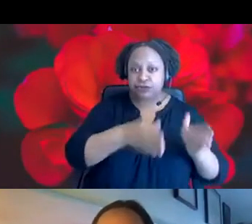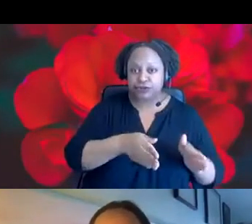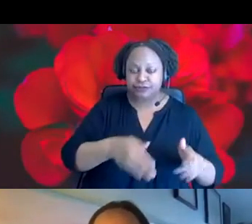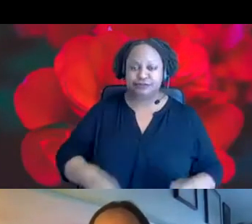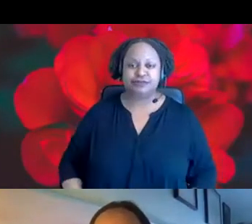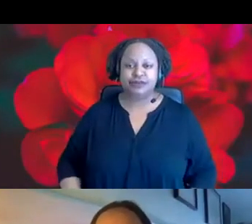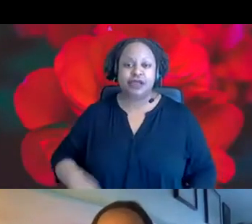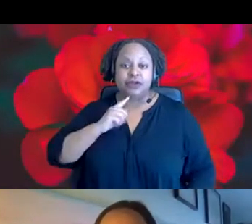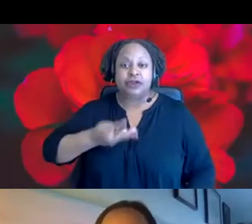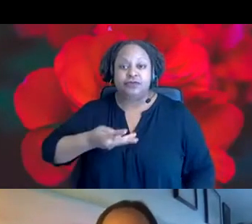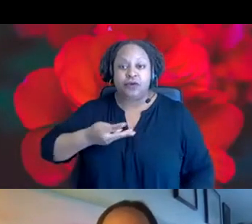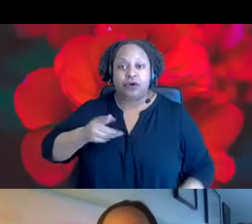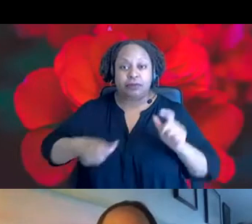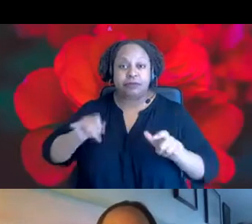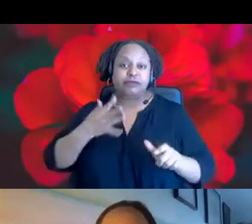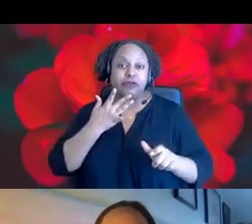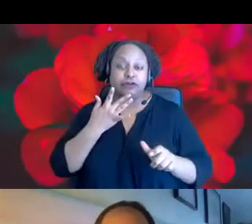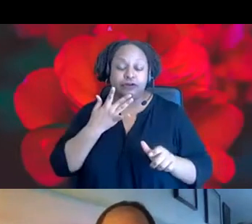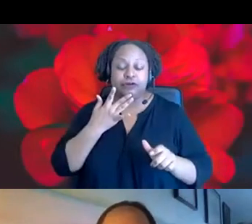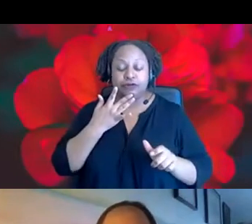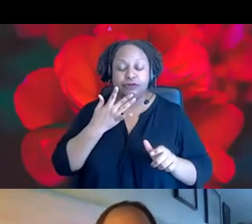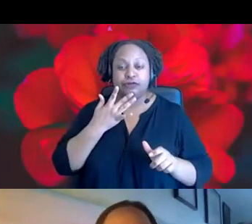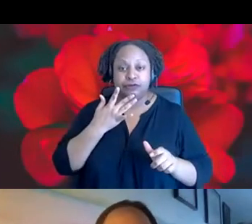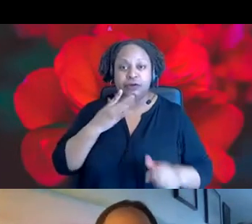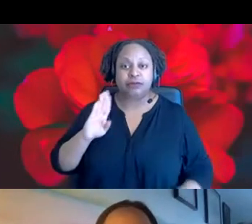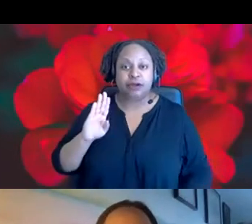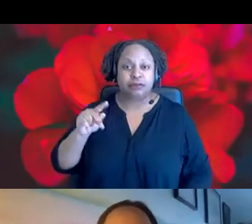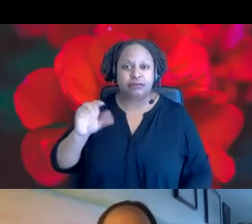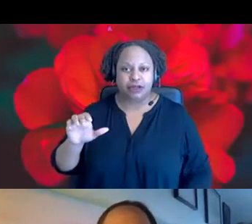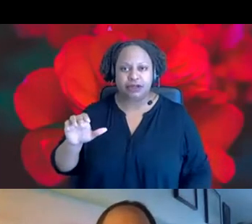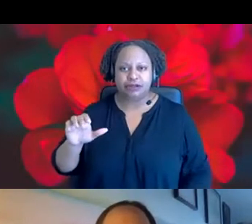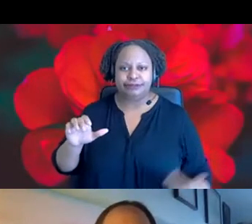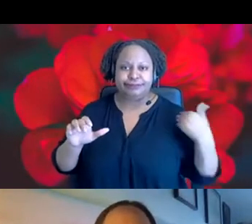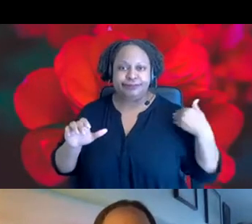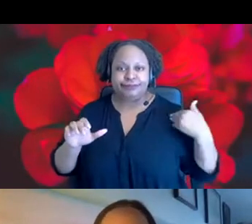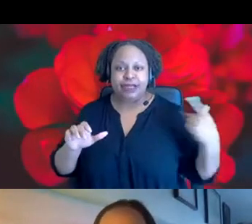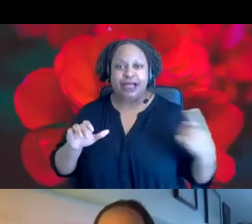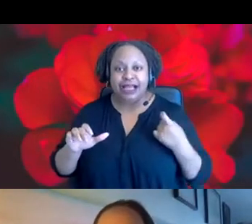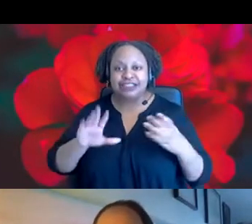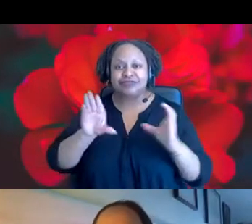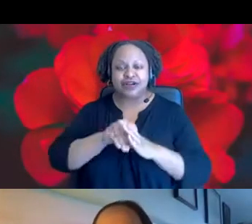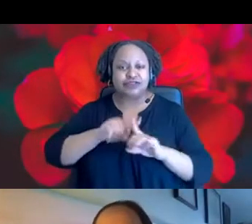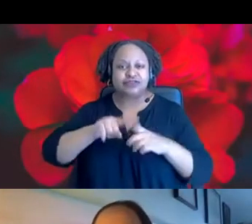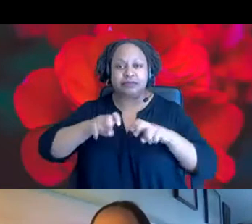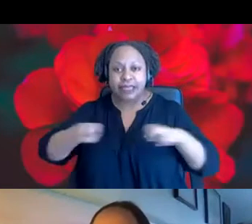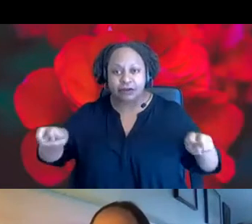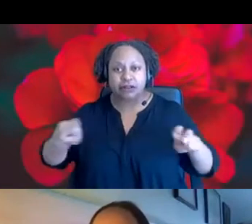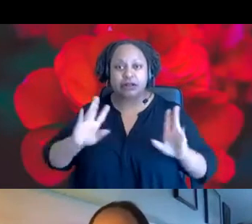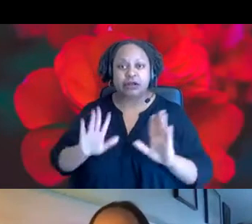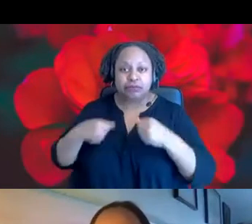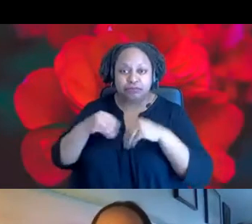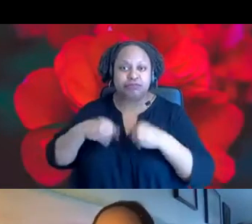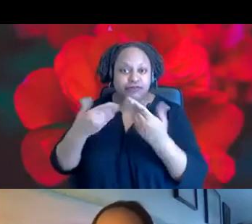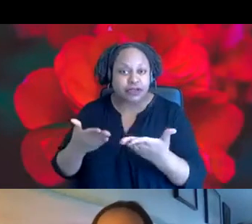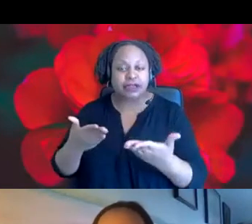people of color, we've all been asked to be on so many different panels, to give masterclasses, to